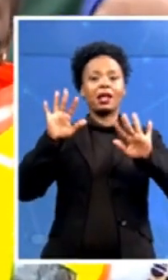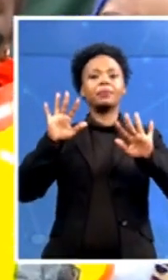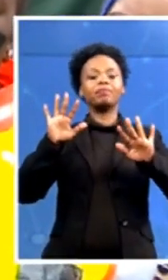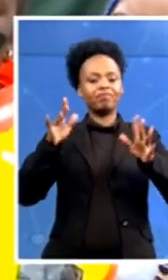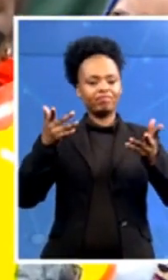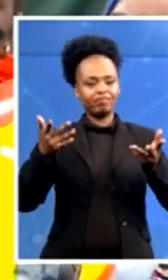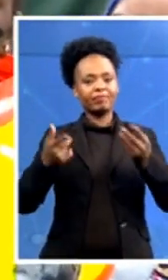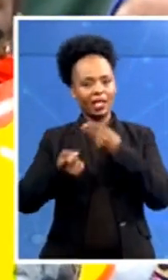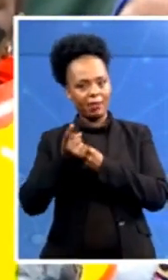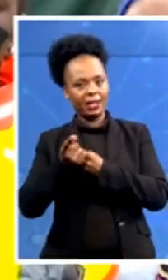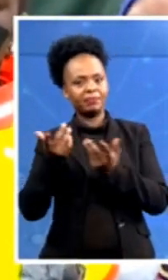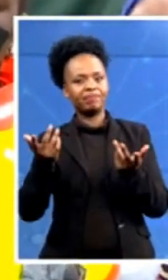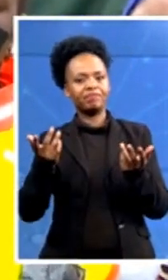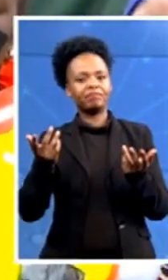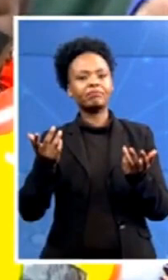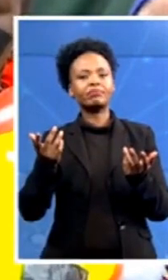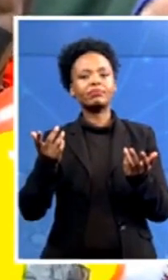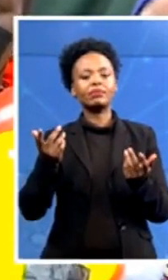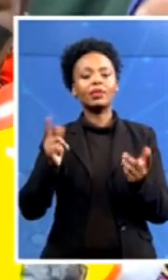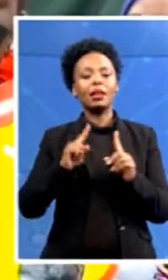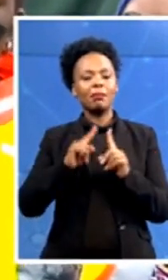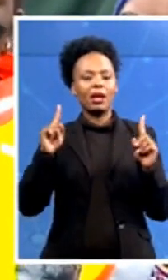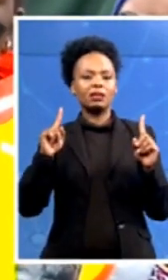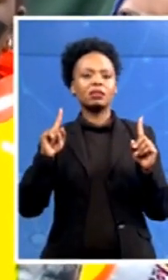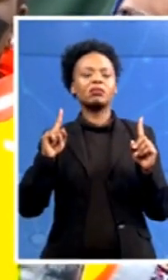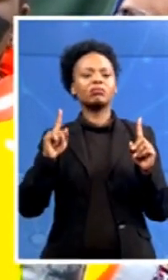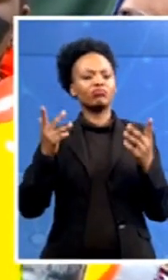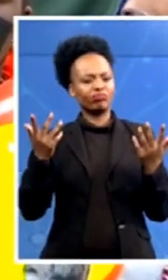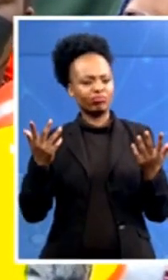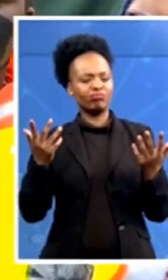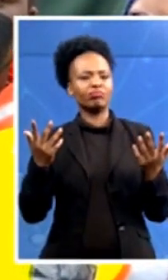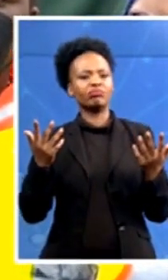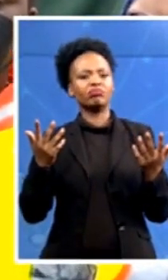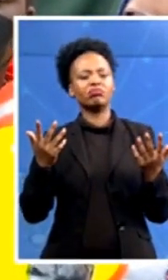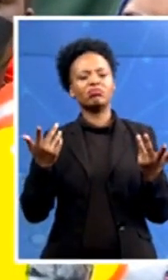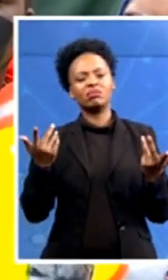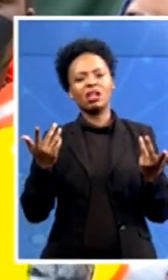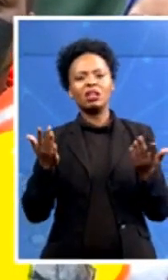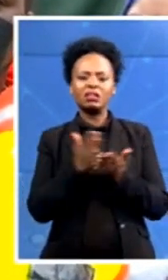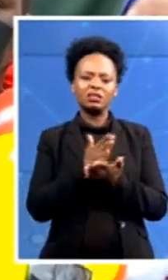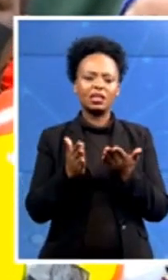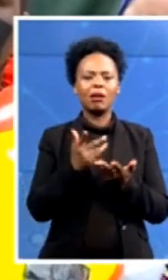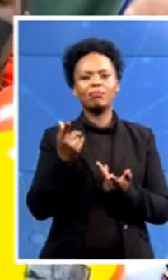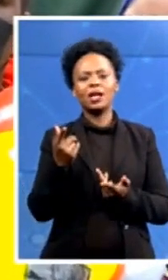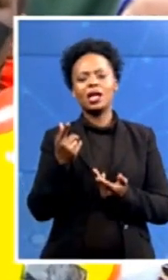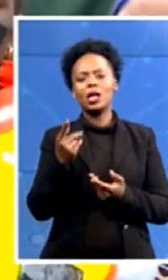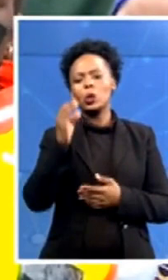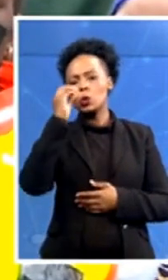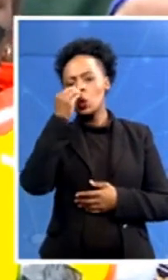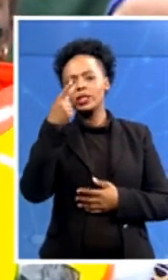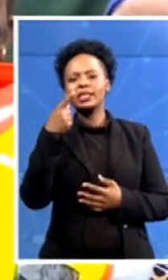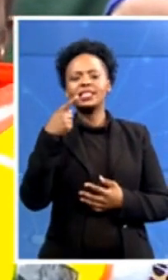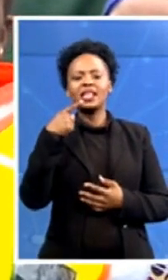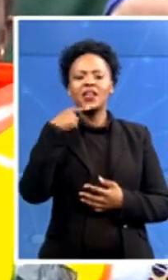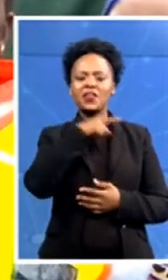also some increase in terms of false news about what the vaccine can do, and we started